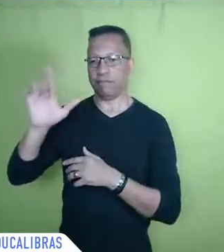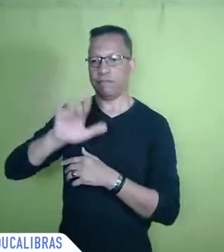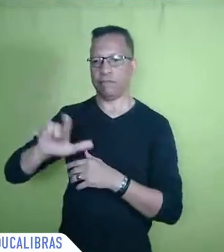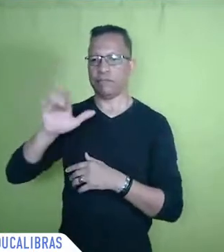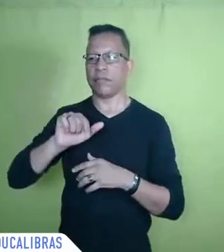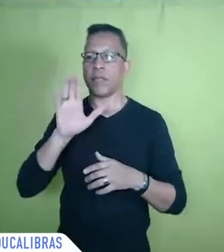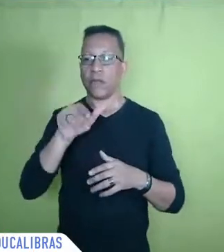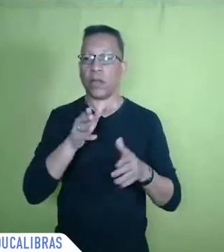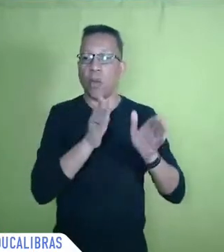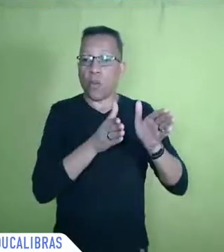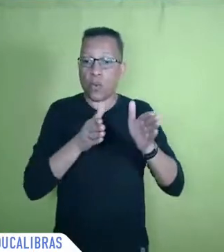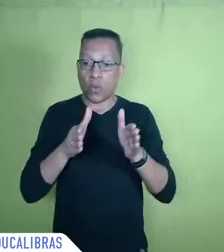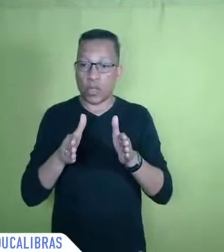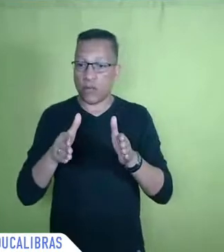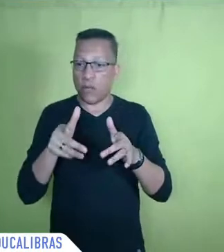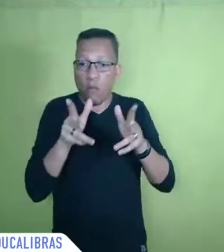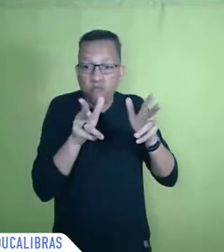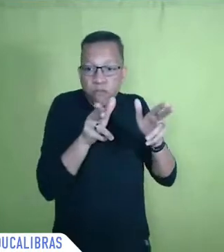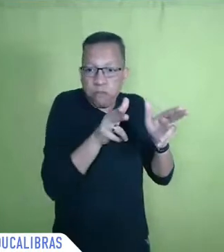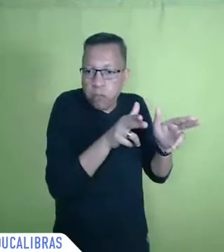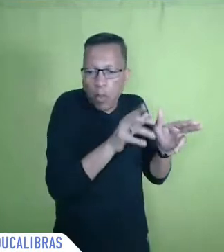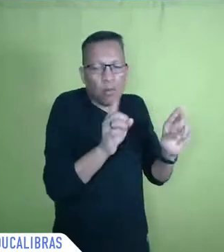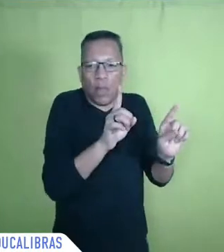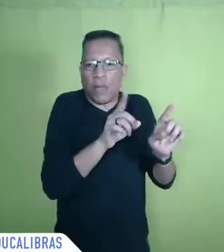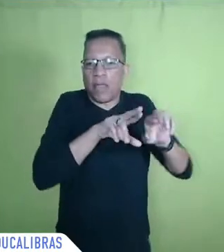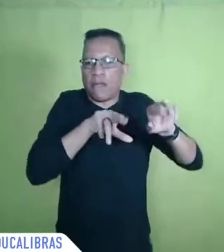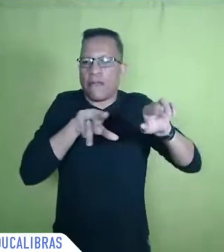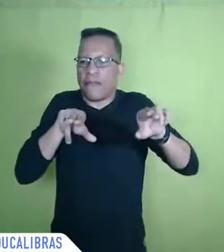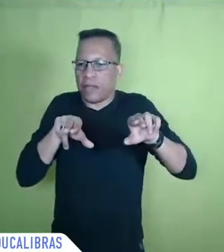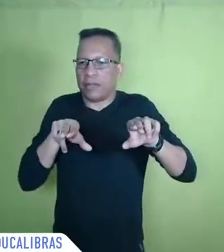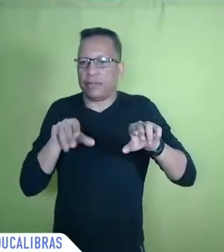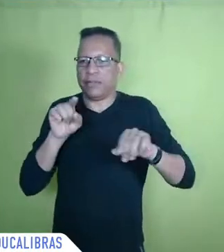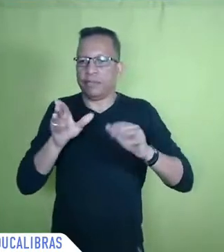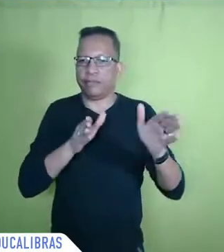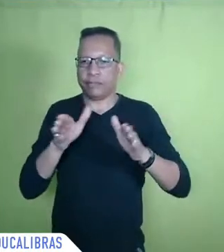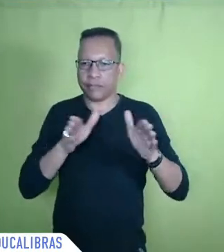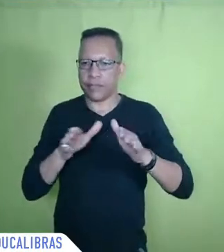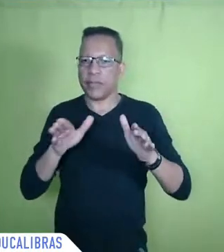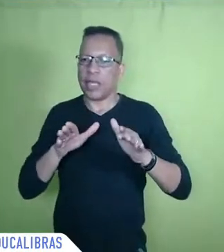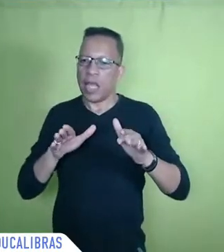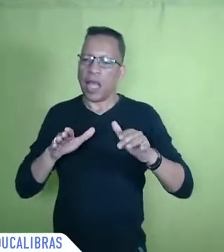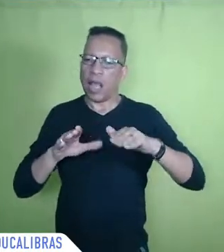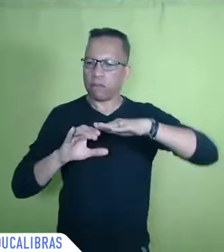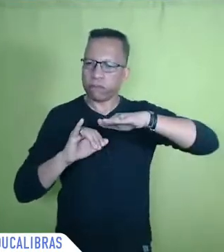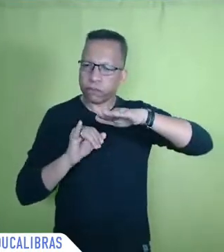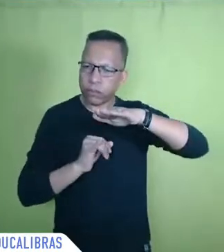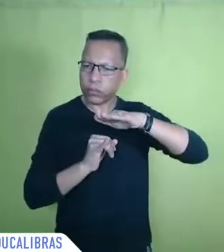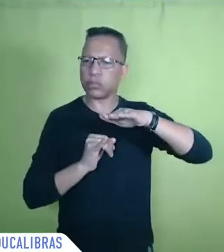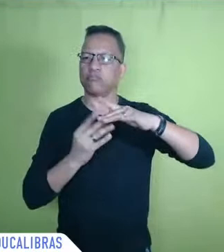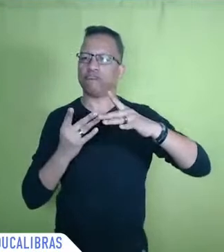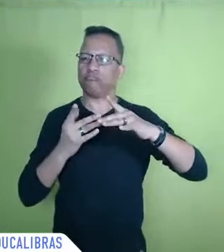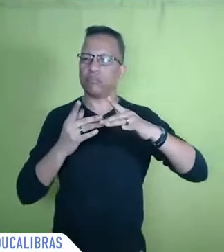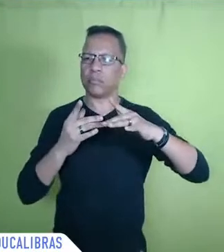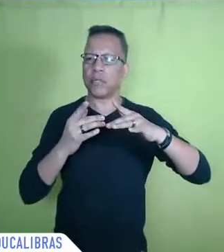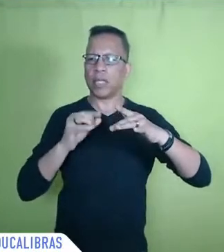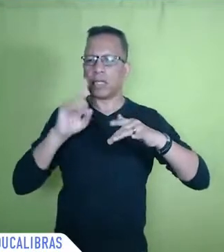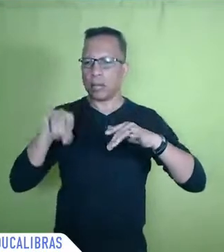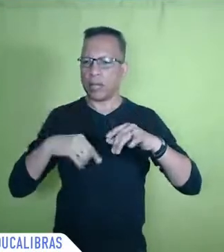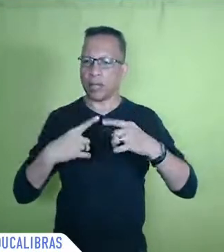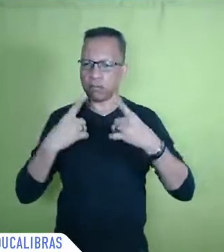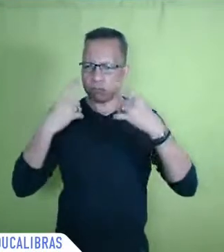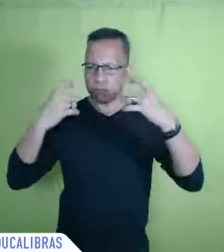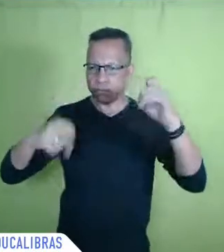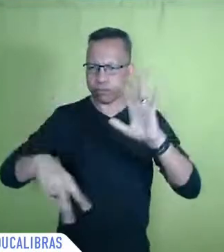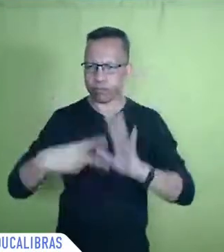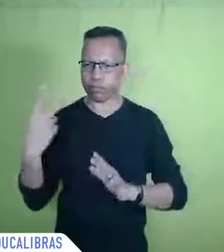Brazil, especially after the Second World War and in the 1950s, especially, and continuing on through the 60s and